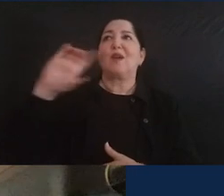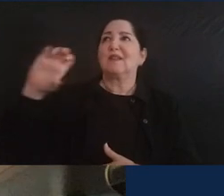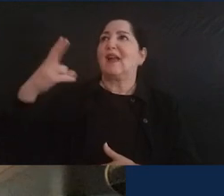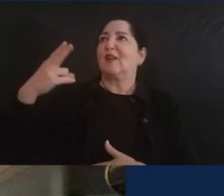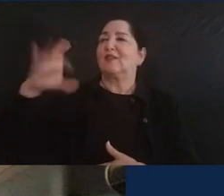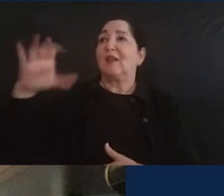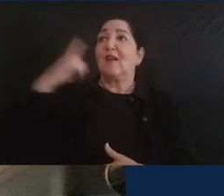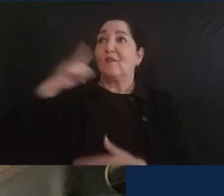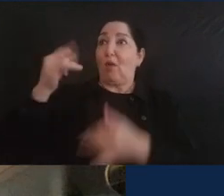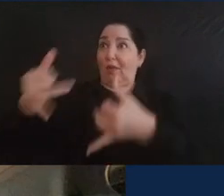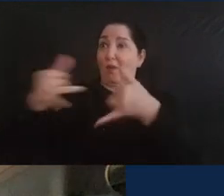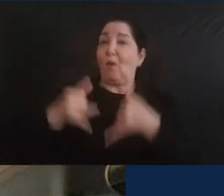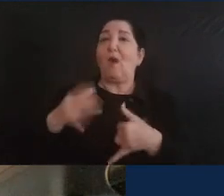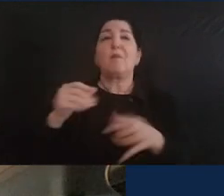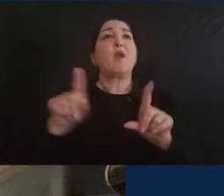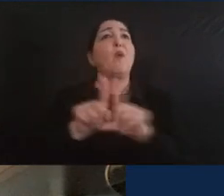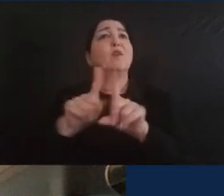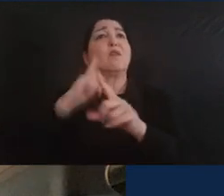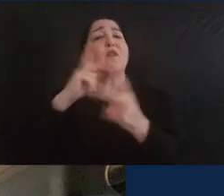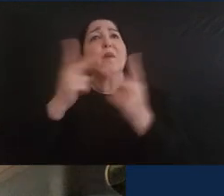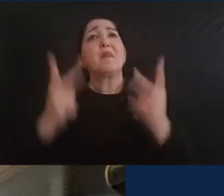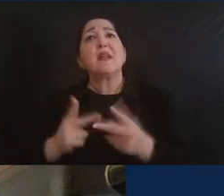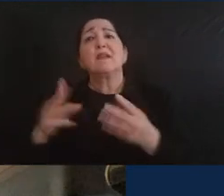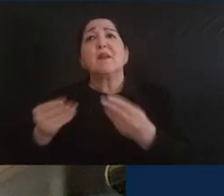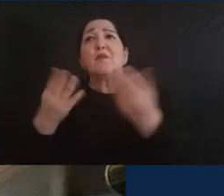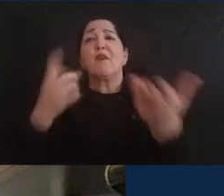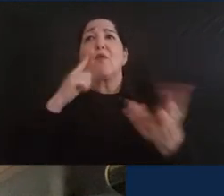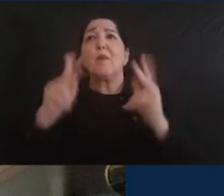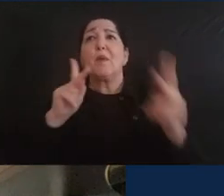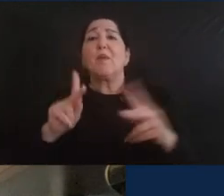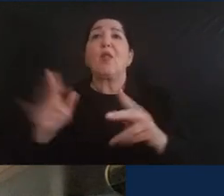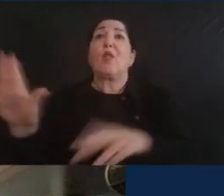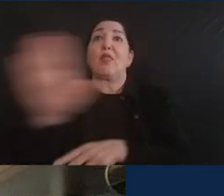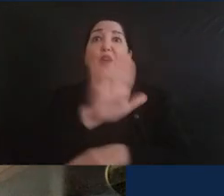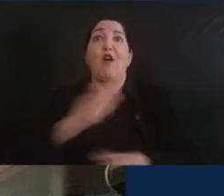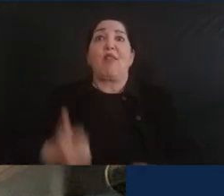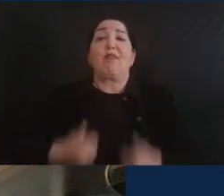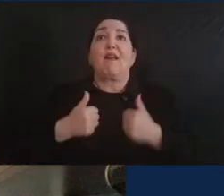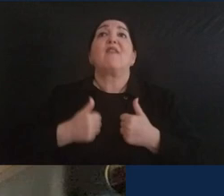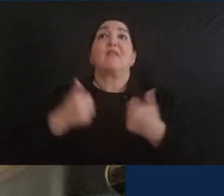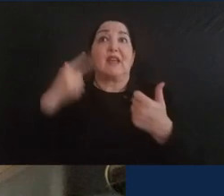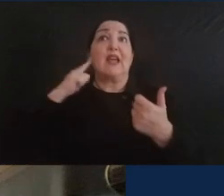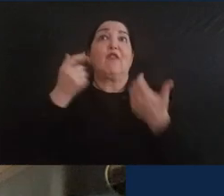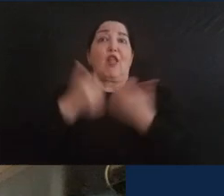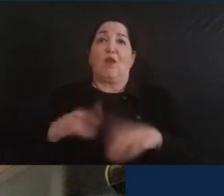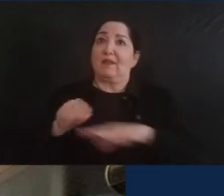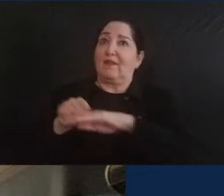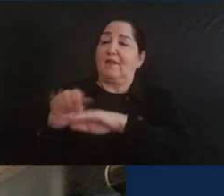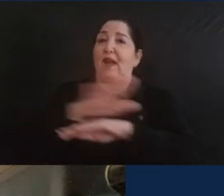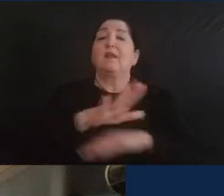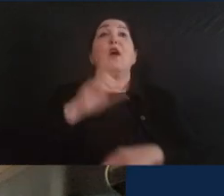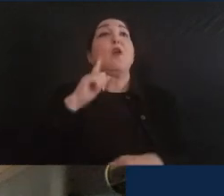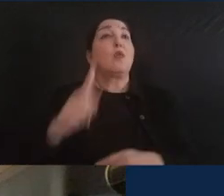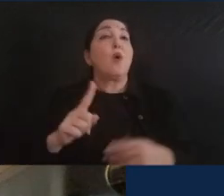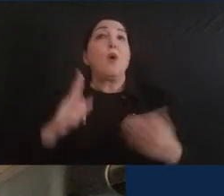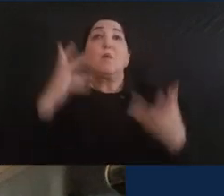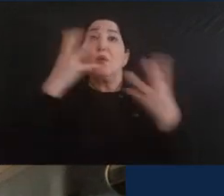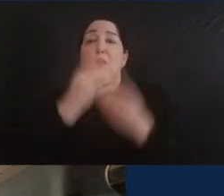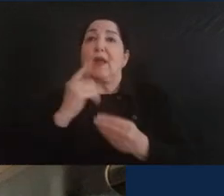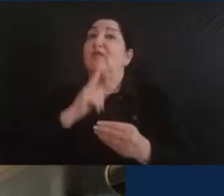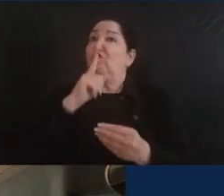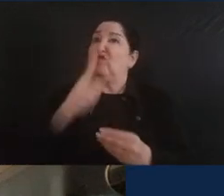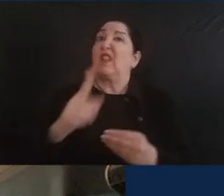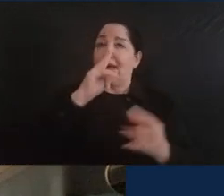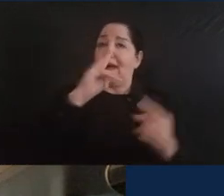not only for this award, but for the space that they provide for people whose lives are affected by hearing loss. The beauty, and truthfully,